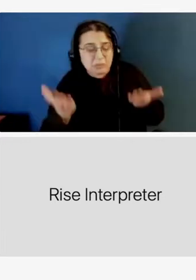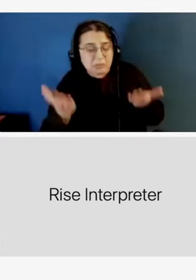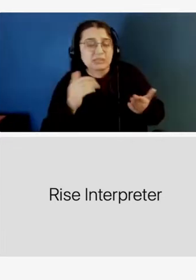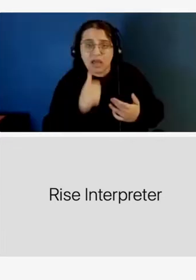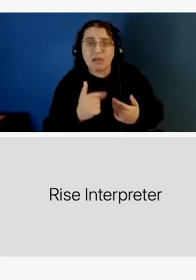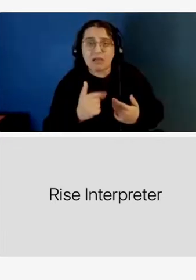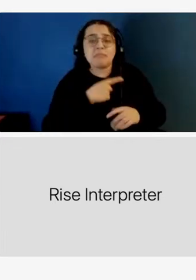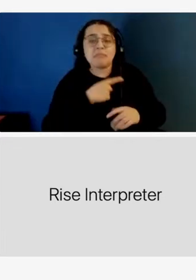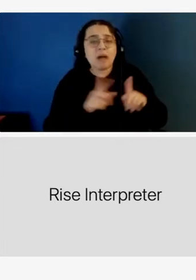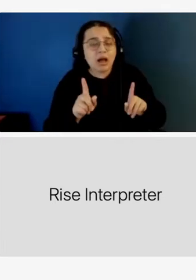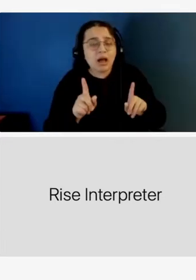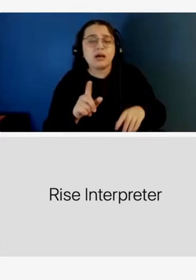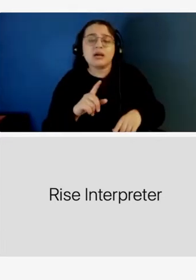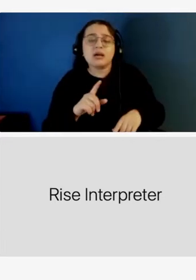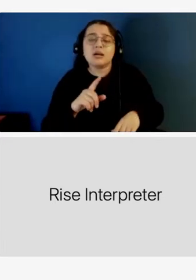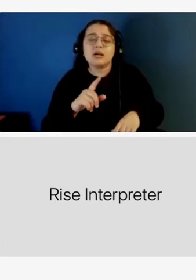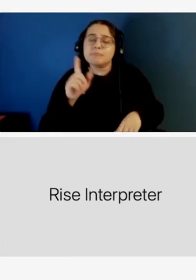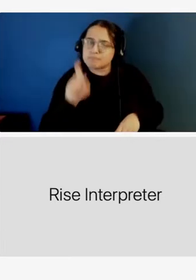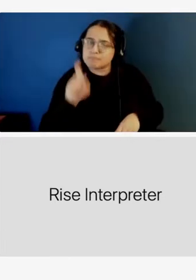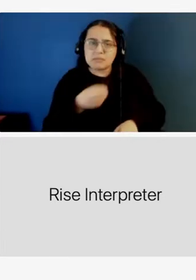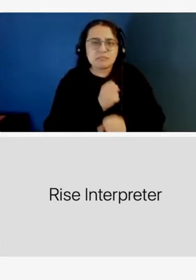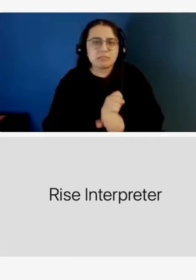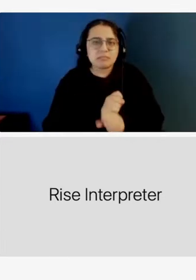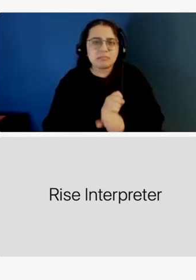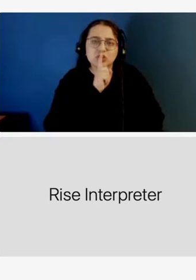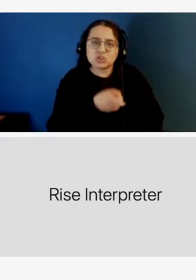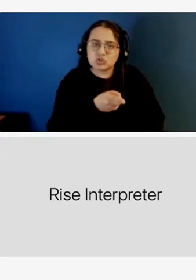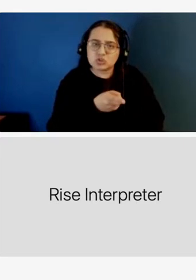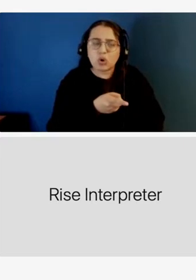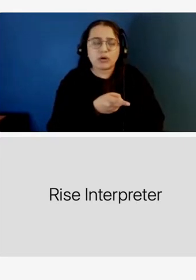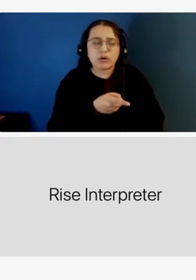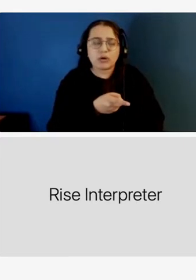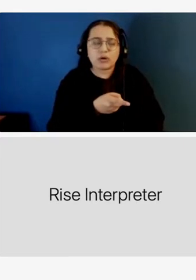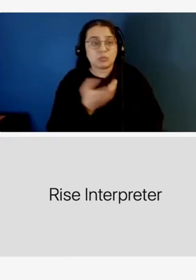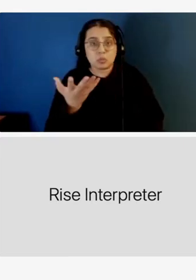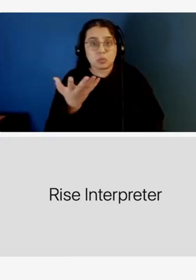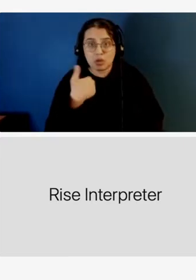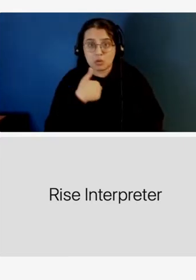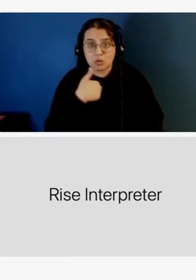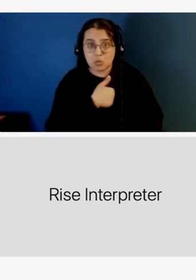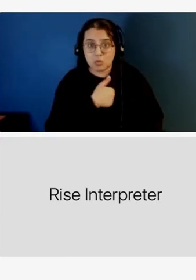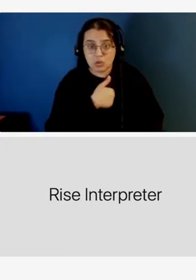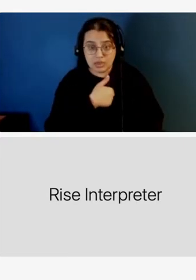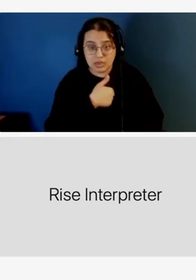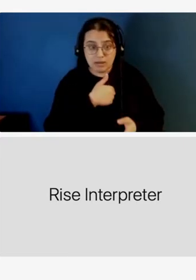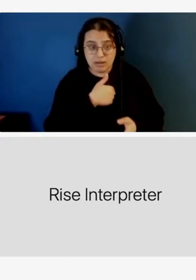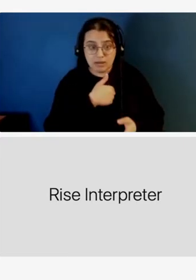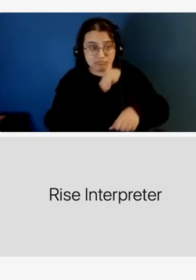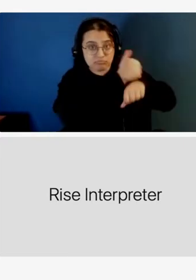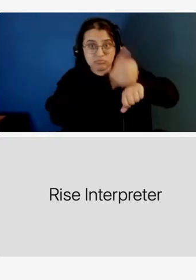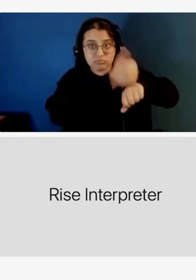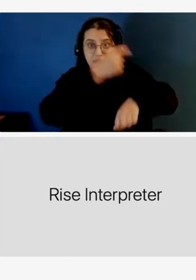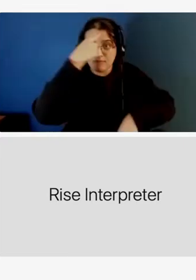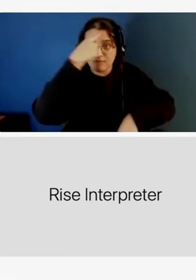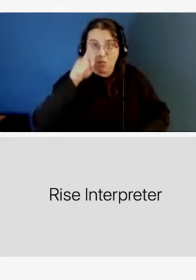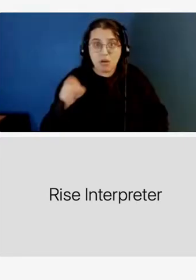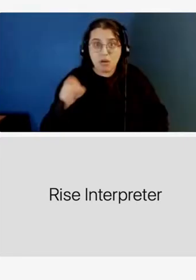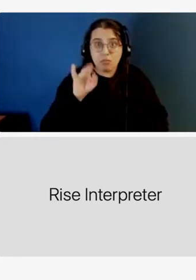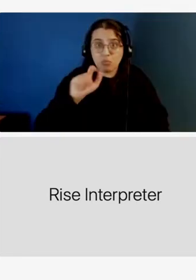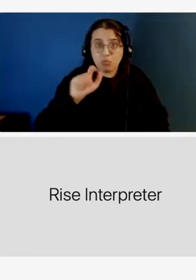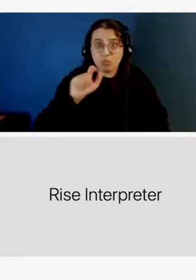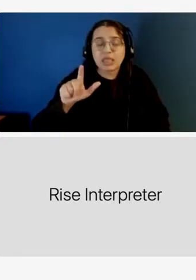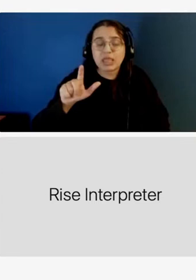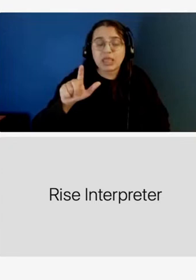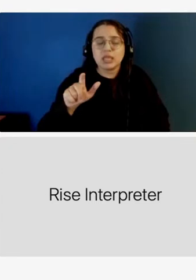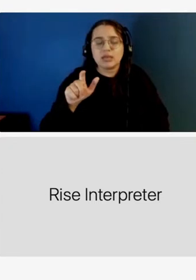that what we put together for him, and I agree with Dan on as far as categorizing it, we